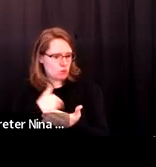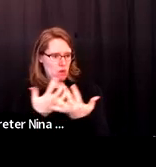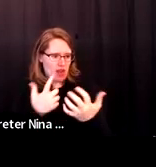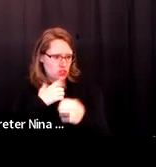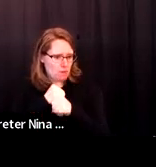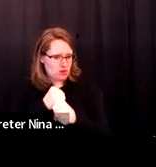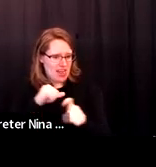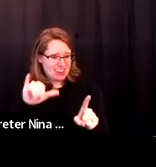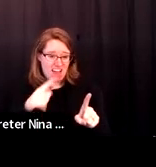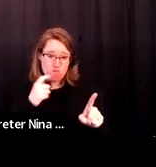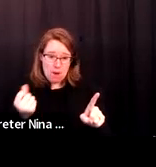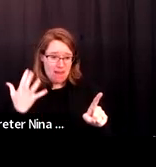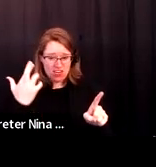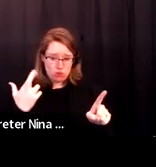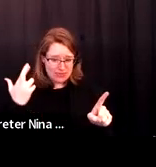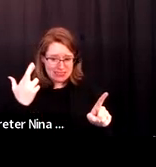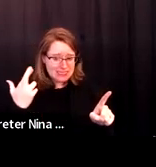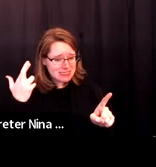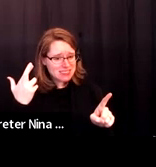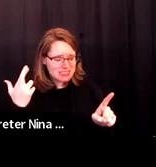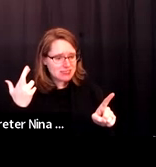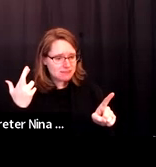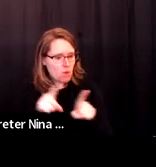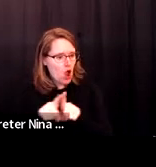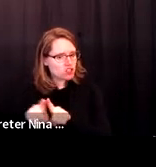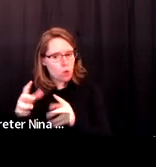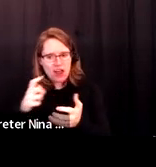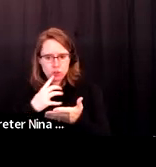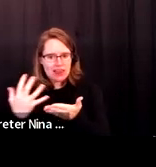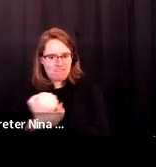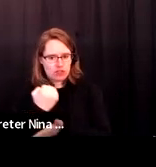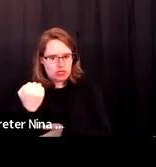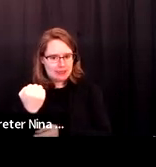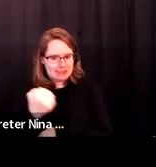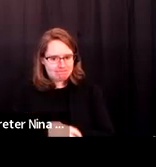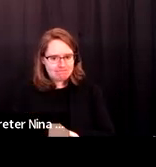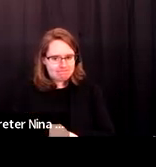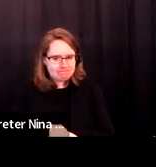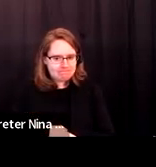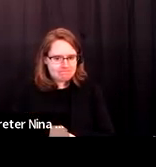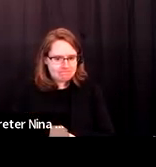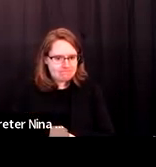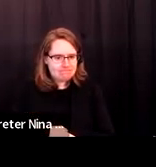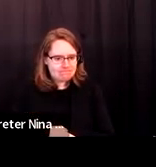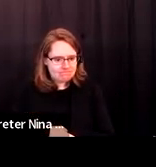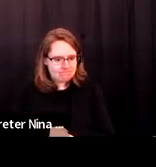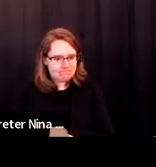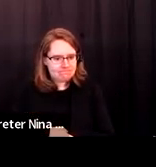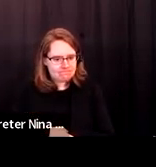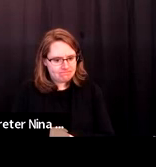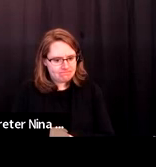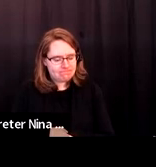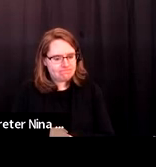of reasons, but we also want to be able to maximize and leverage our environment and our resources